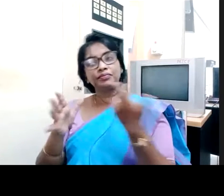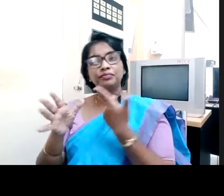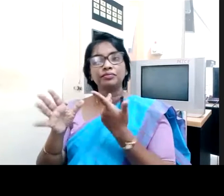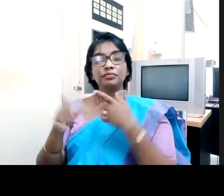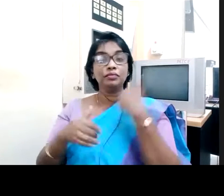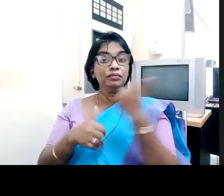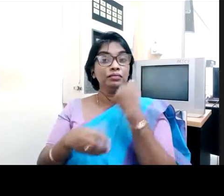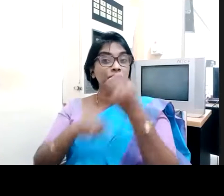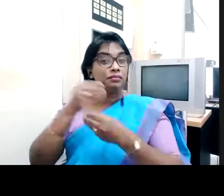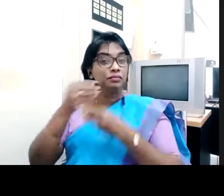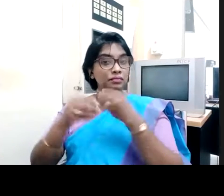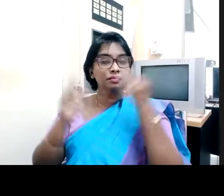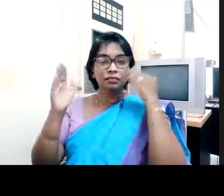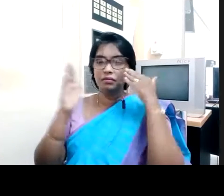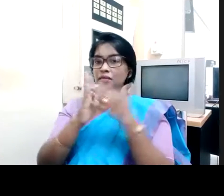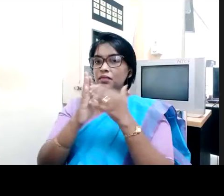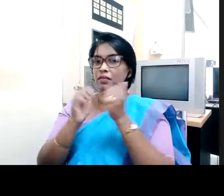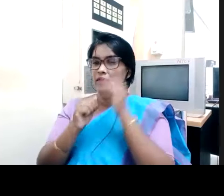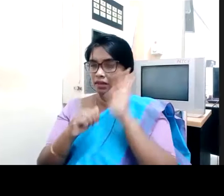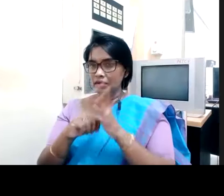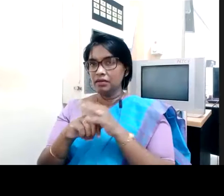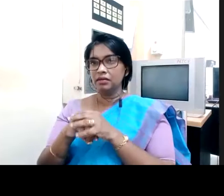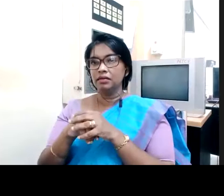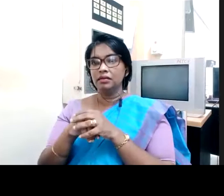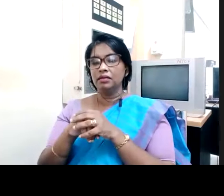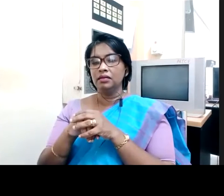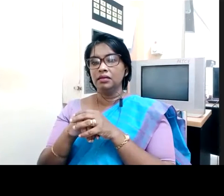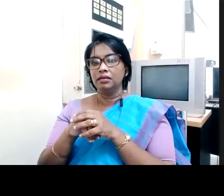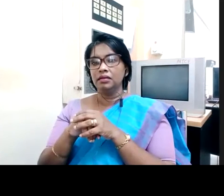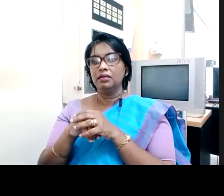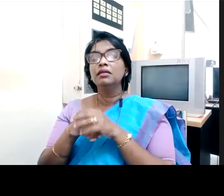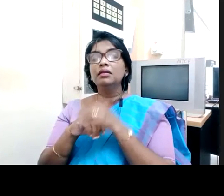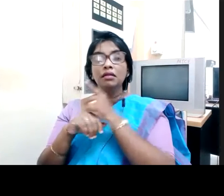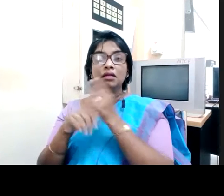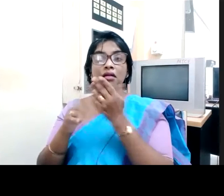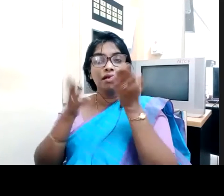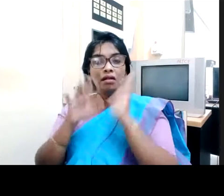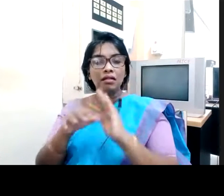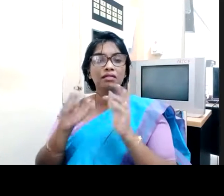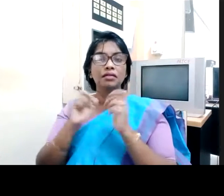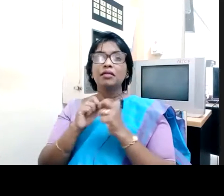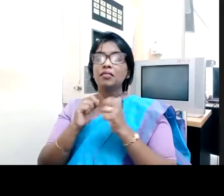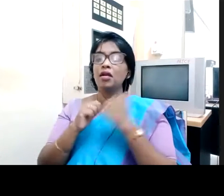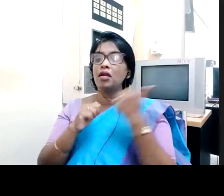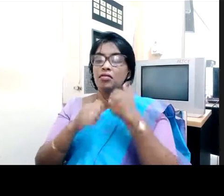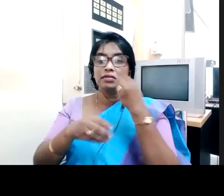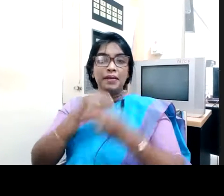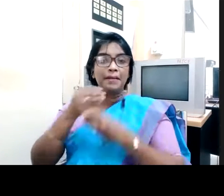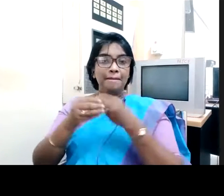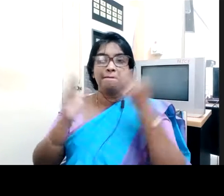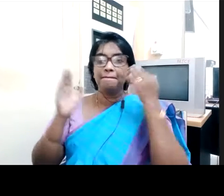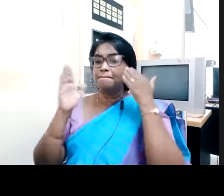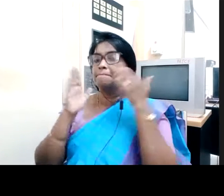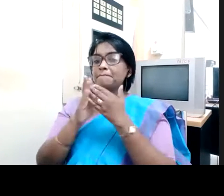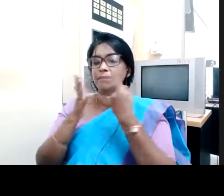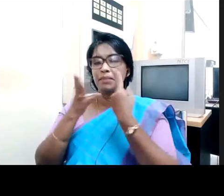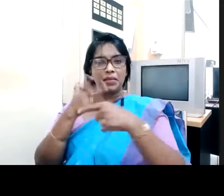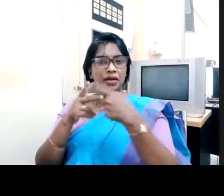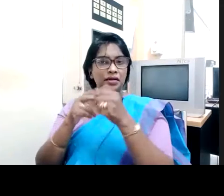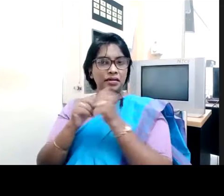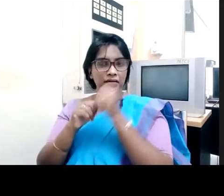the innovation-based coming into our Sri Lankan system. And this is where I would look at what Mangala mentioned as a